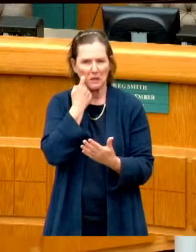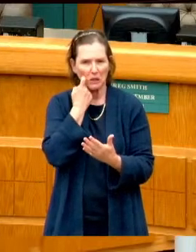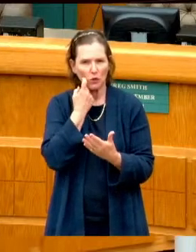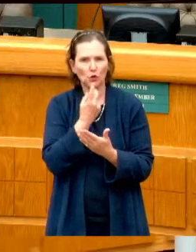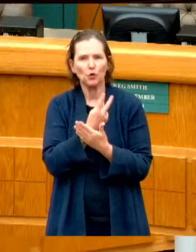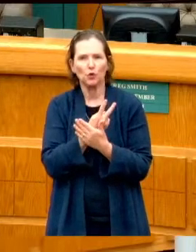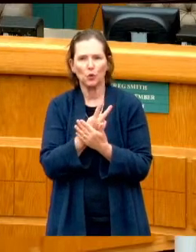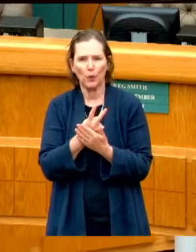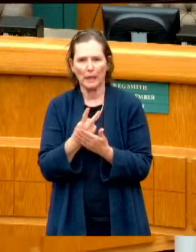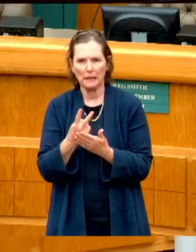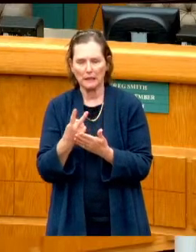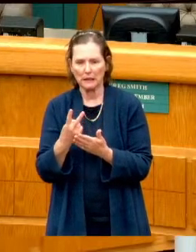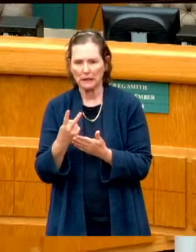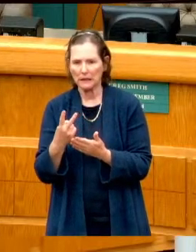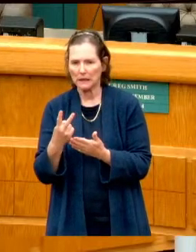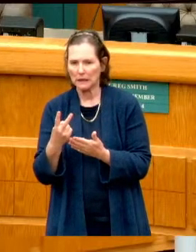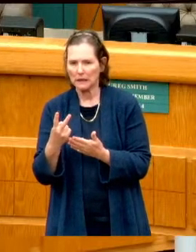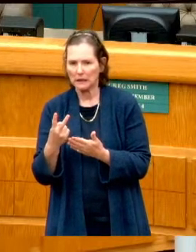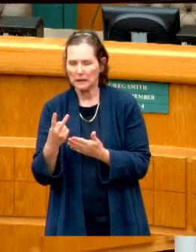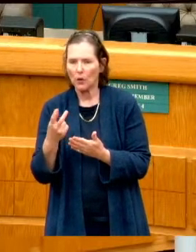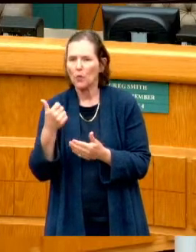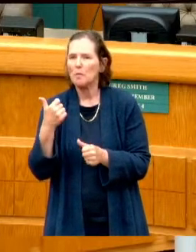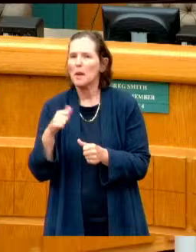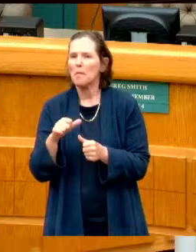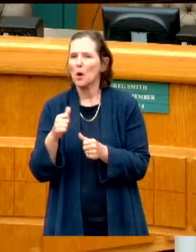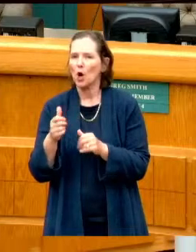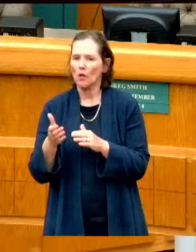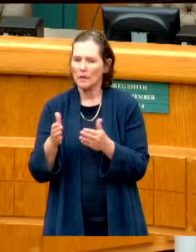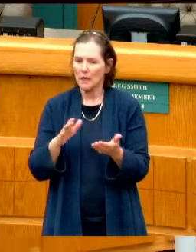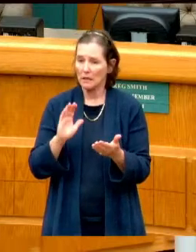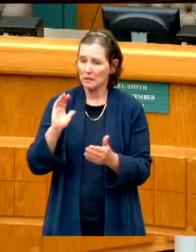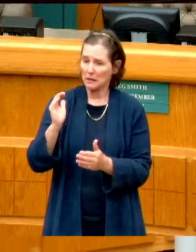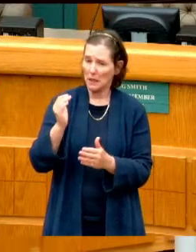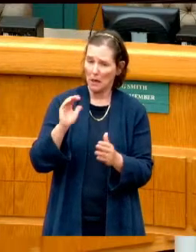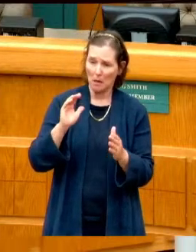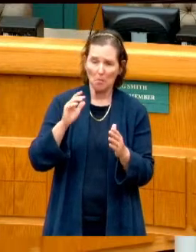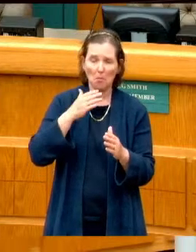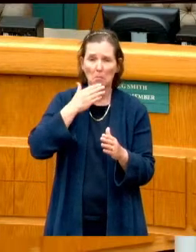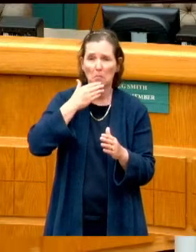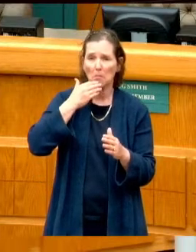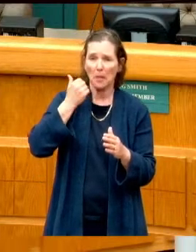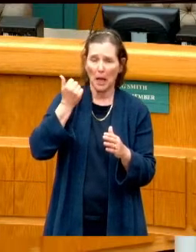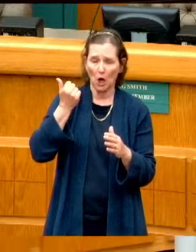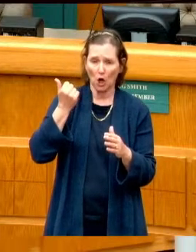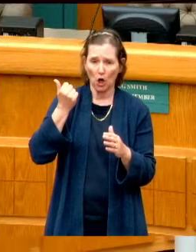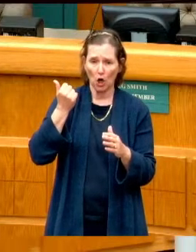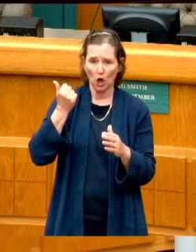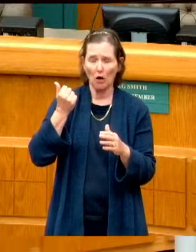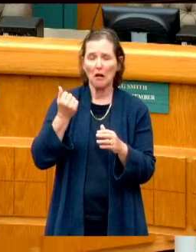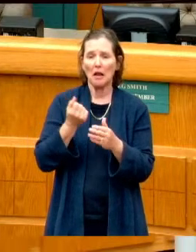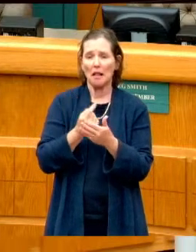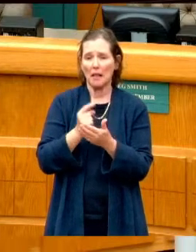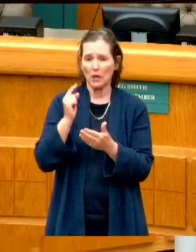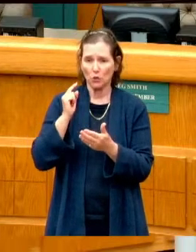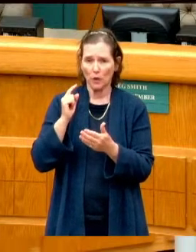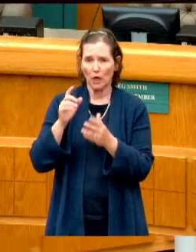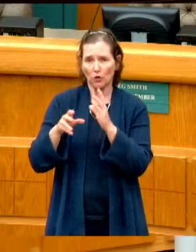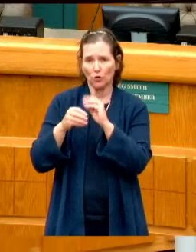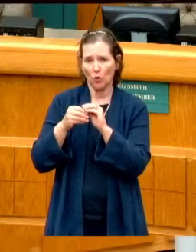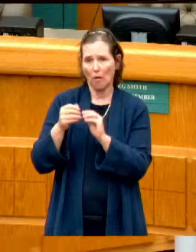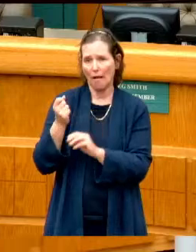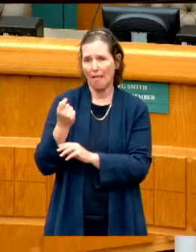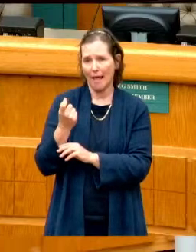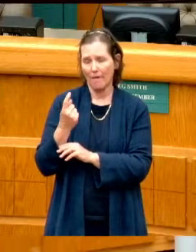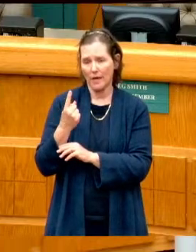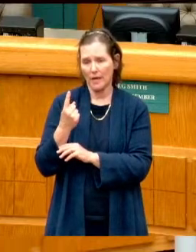the fatalities, again, because of the lag, they look much better from last week. We had 11. And then if you look at from